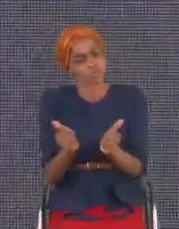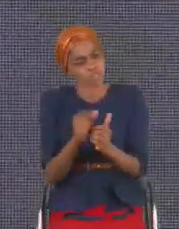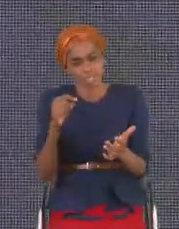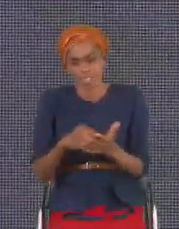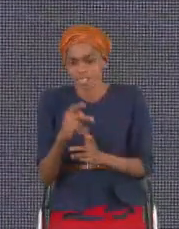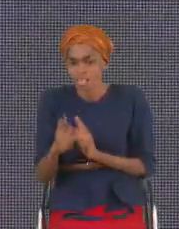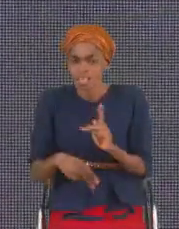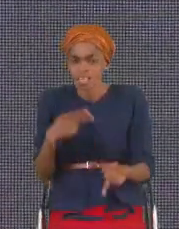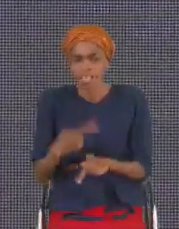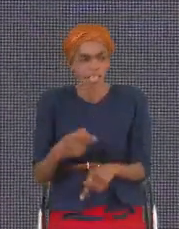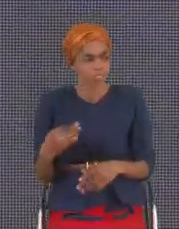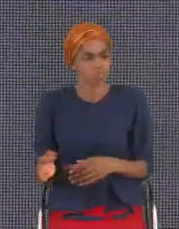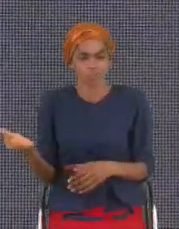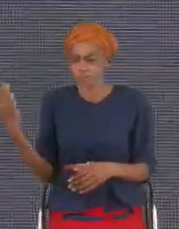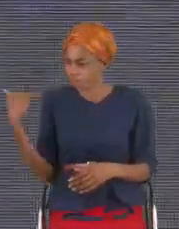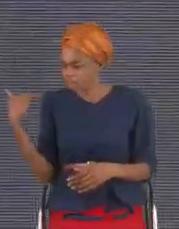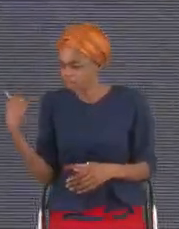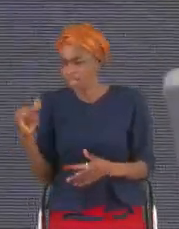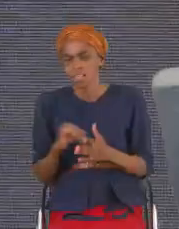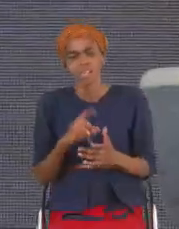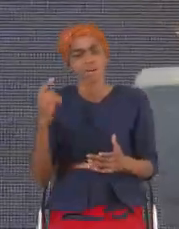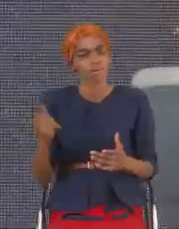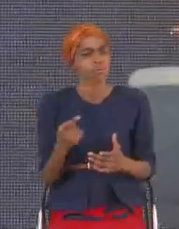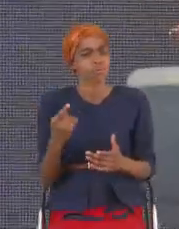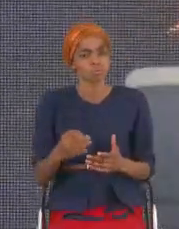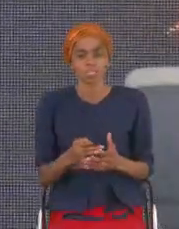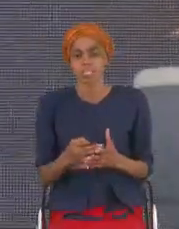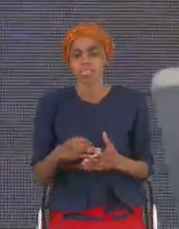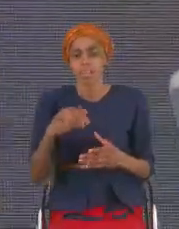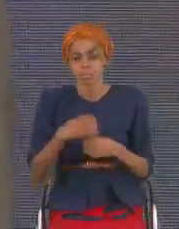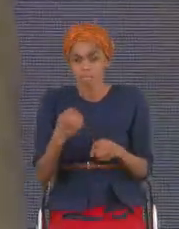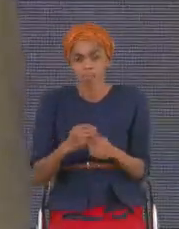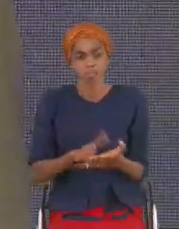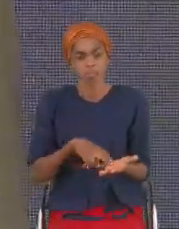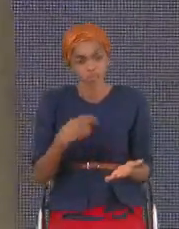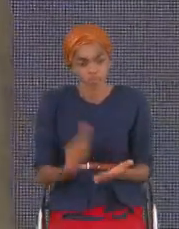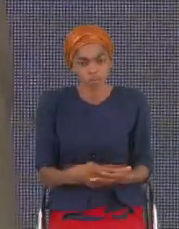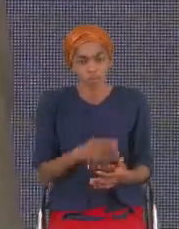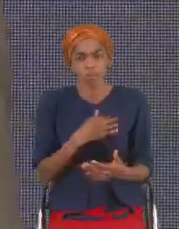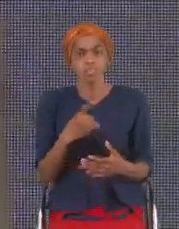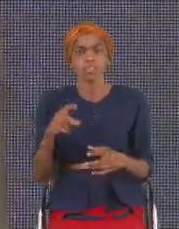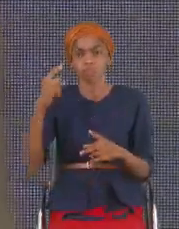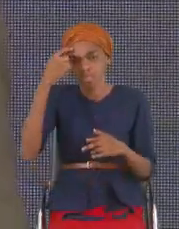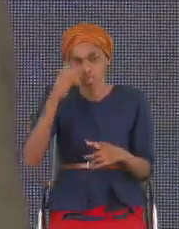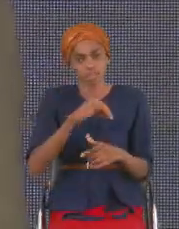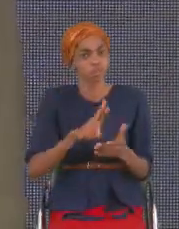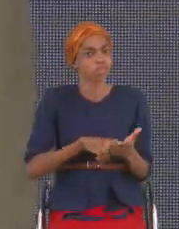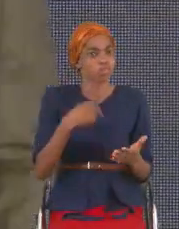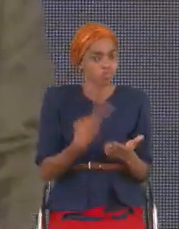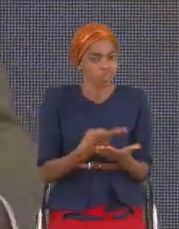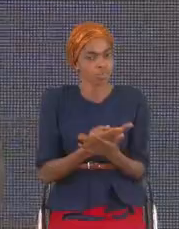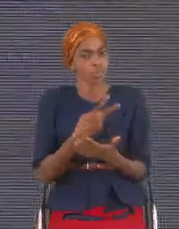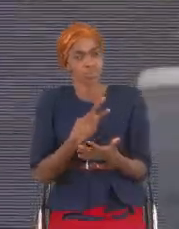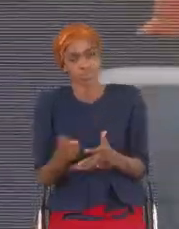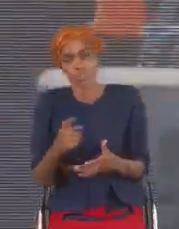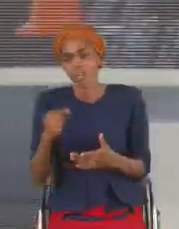of background that I'm always a victim? And you're always thinking about victim, victim, and then you